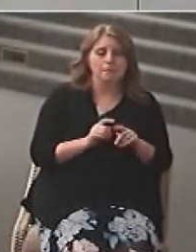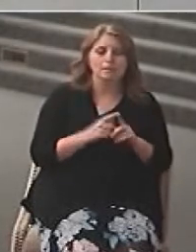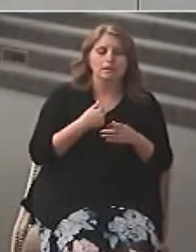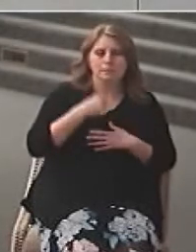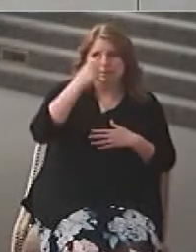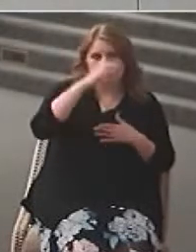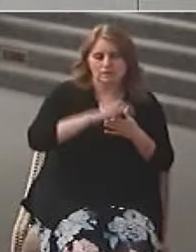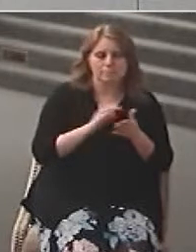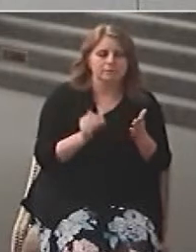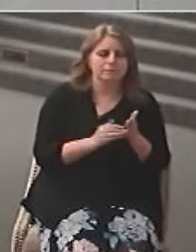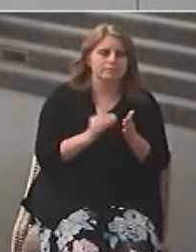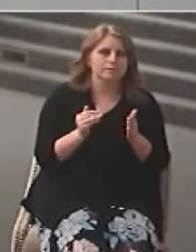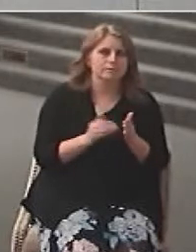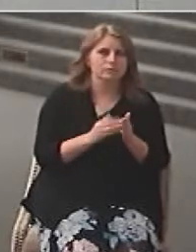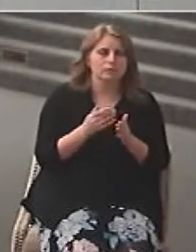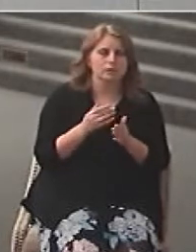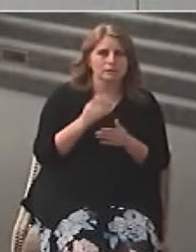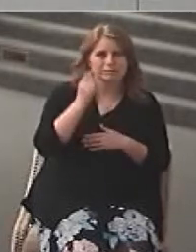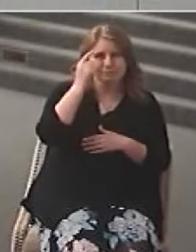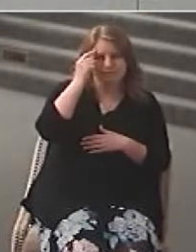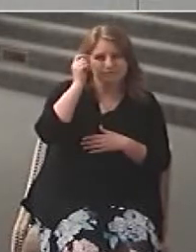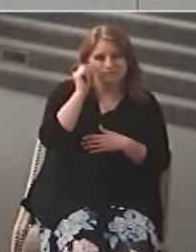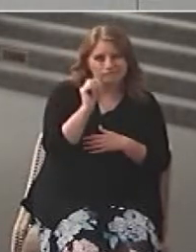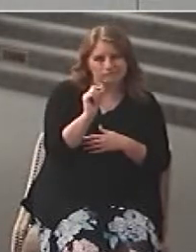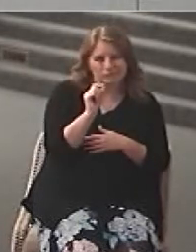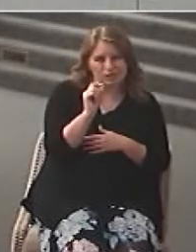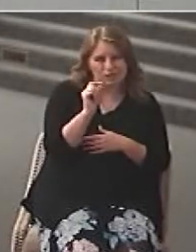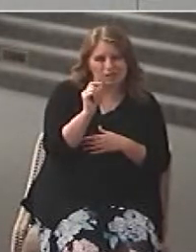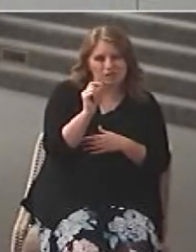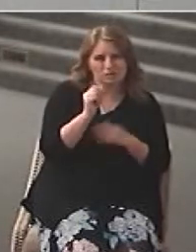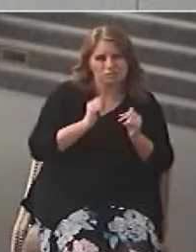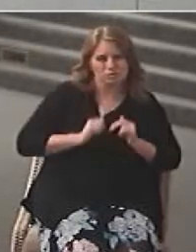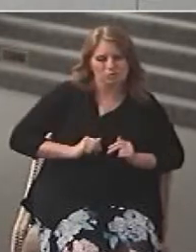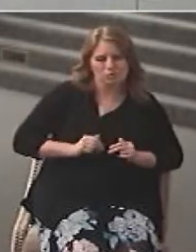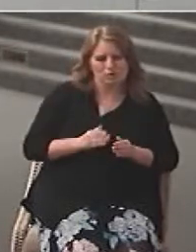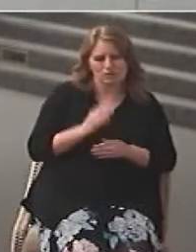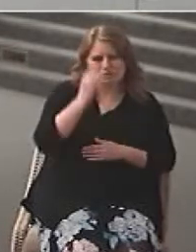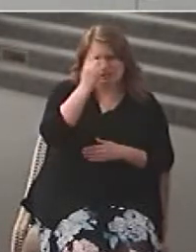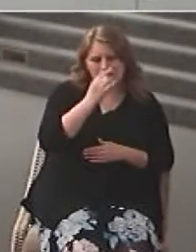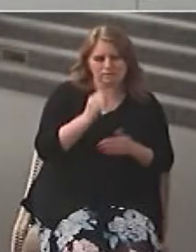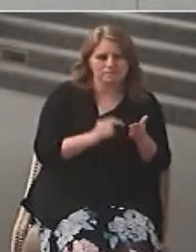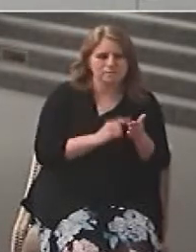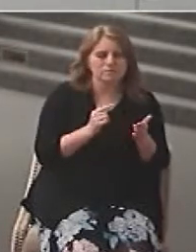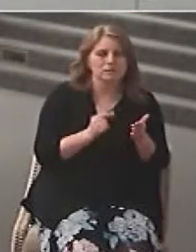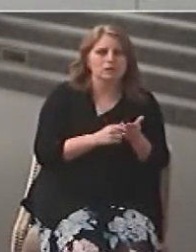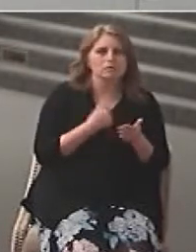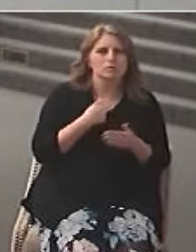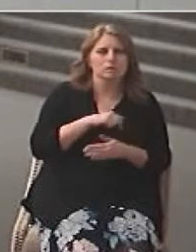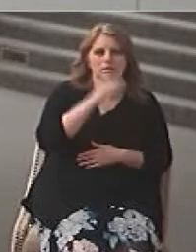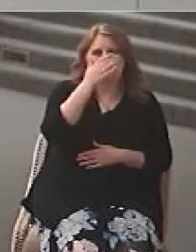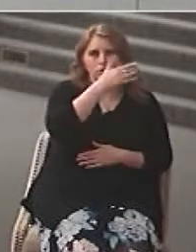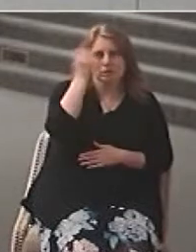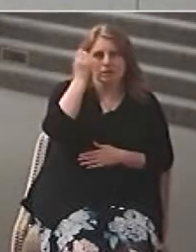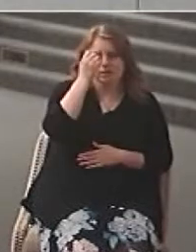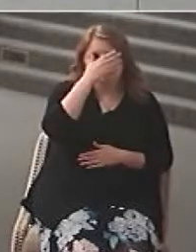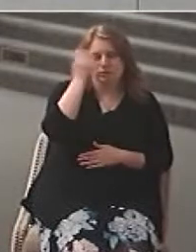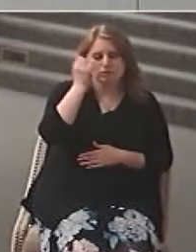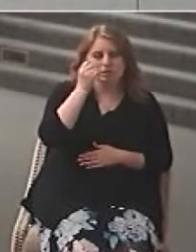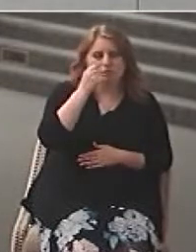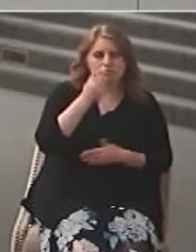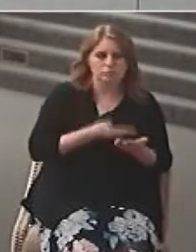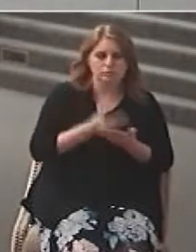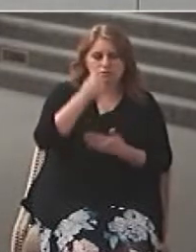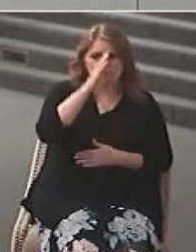believe oftentimes in our finite minds, in our human way of thinking, that oftentimes we forget that. We forget that we serve a God